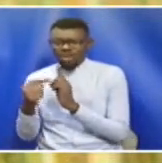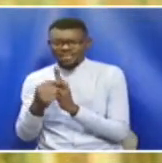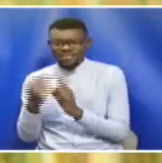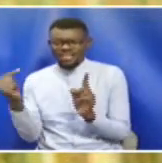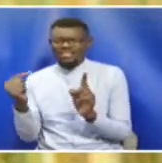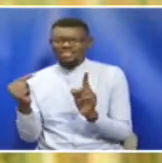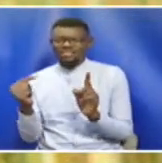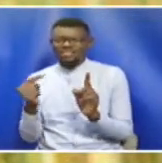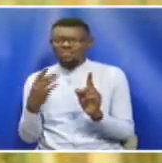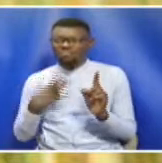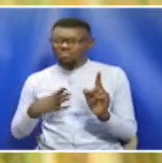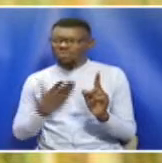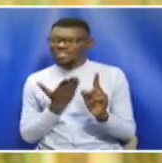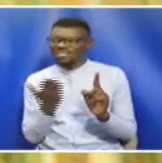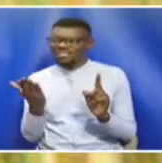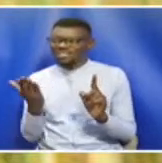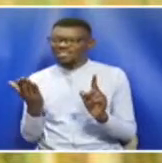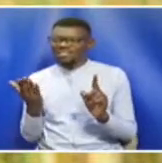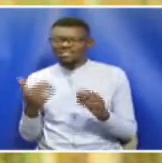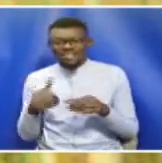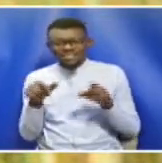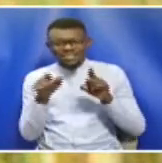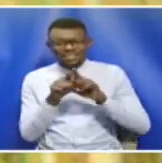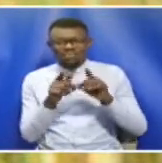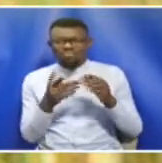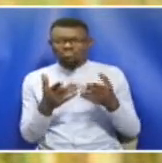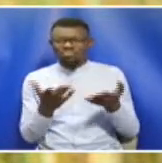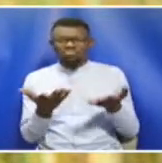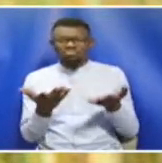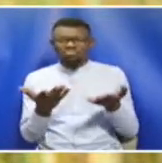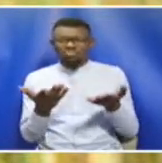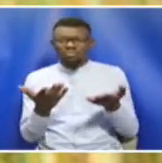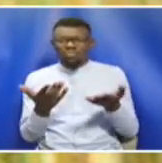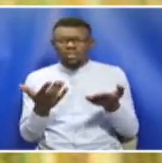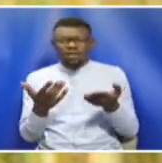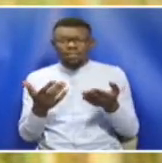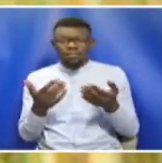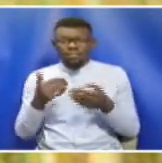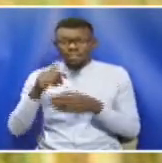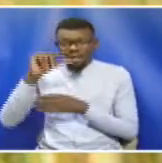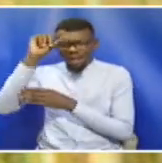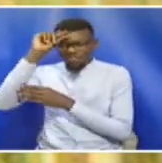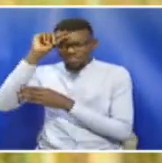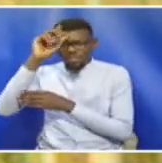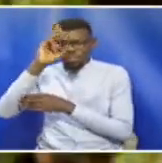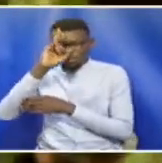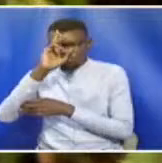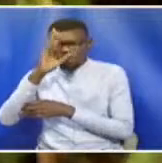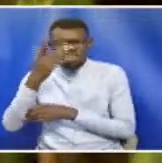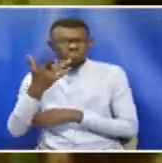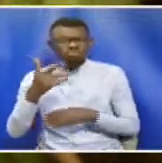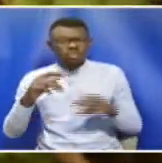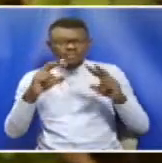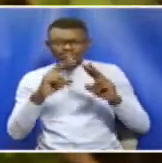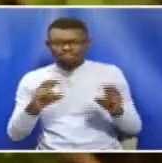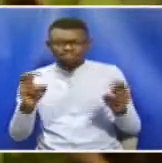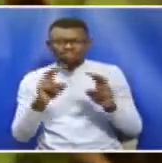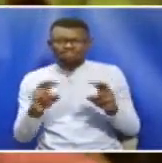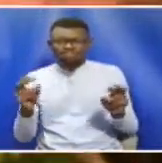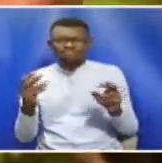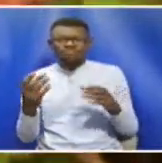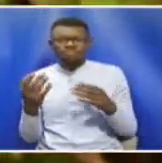death actually happened, and a reluctance, an extreme reluctance on the part of authorities to establish, to carry out